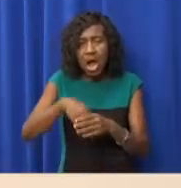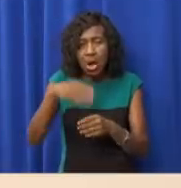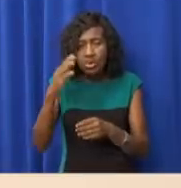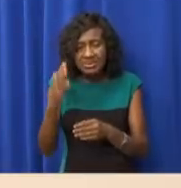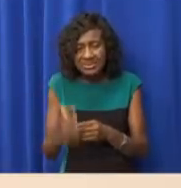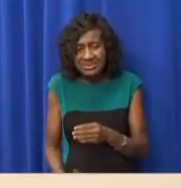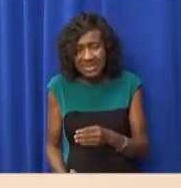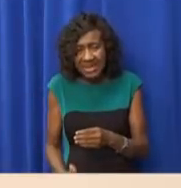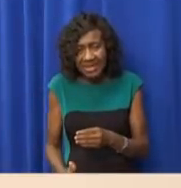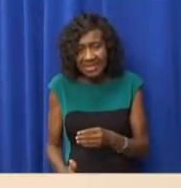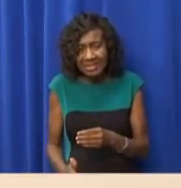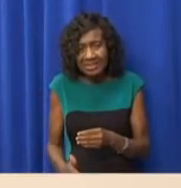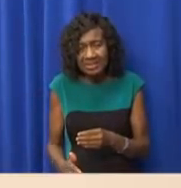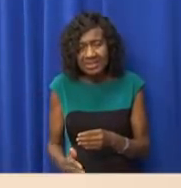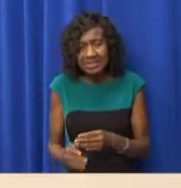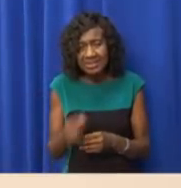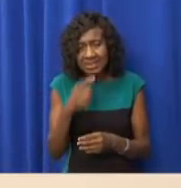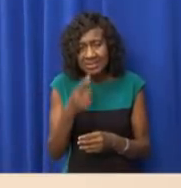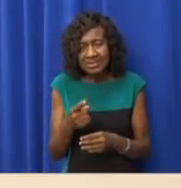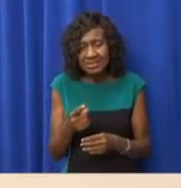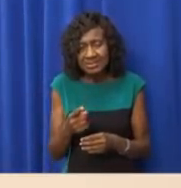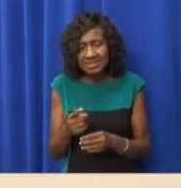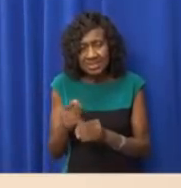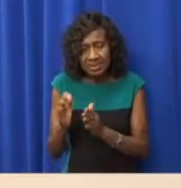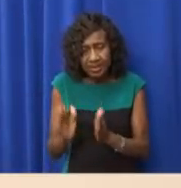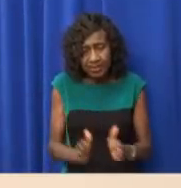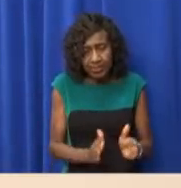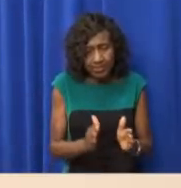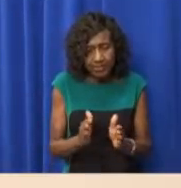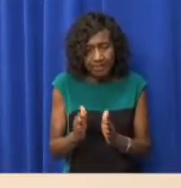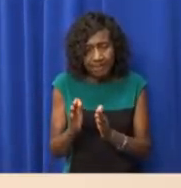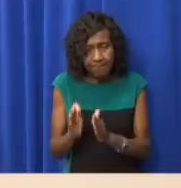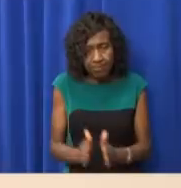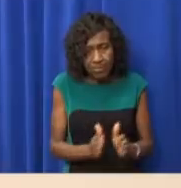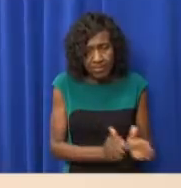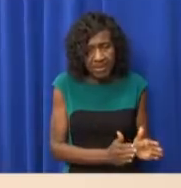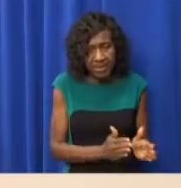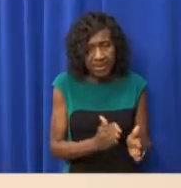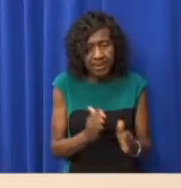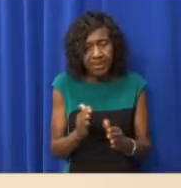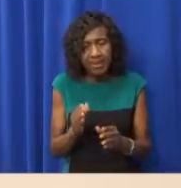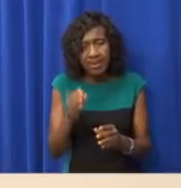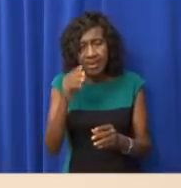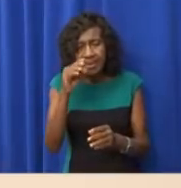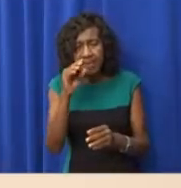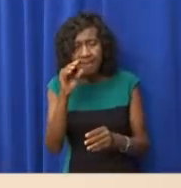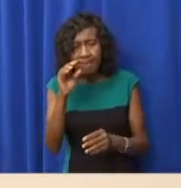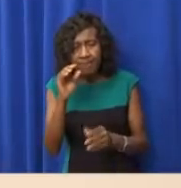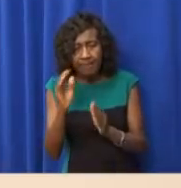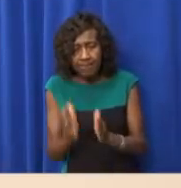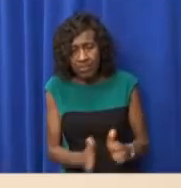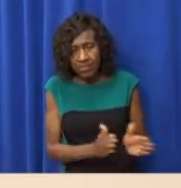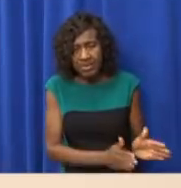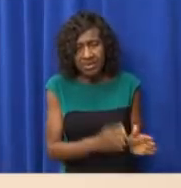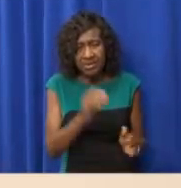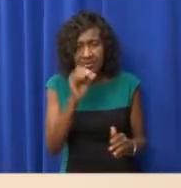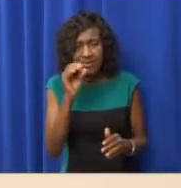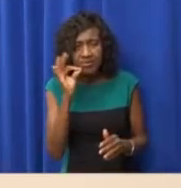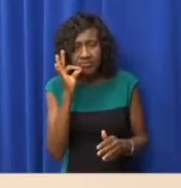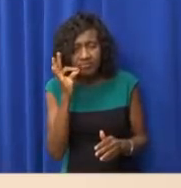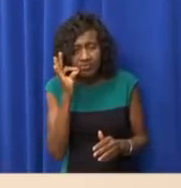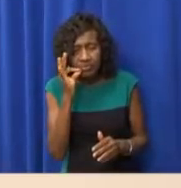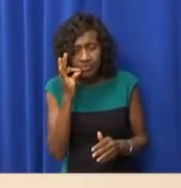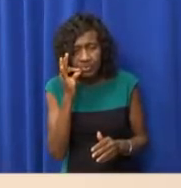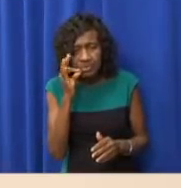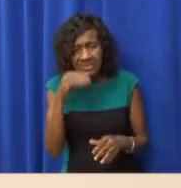food and all of those things would still be done inside the facility. So it's just serving people out of